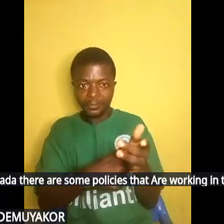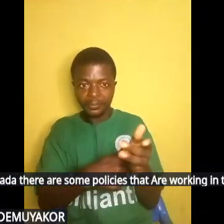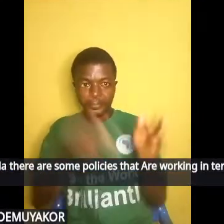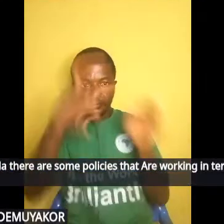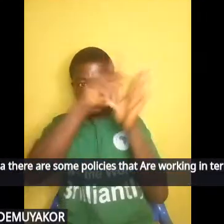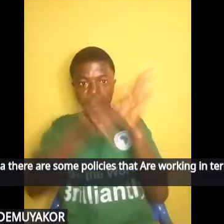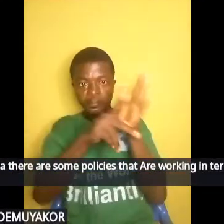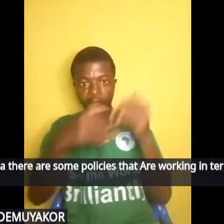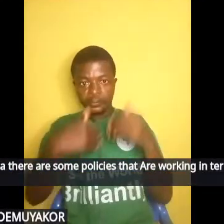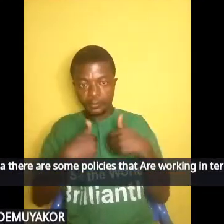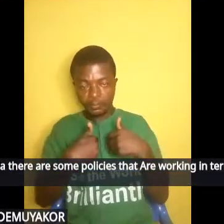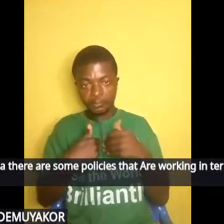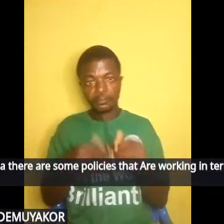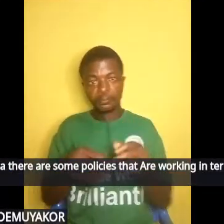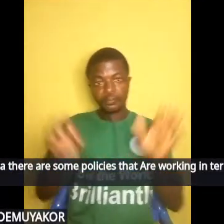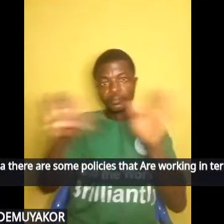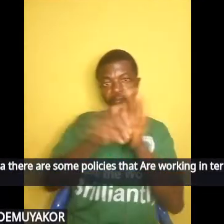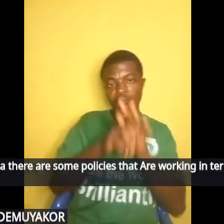BEC.